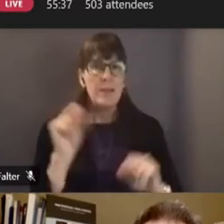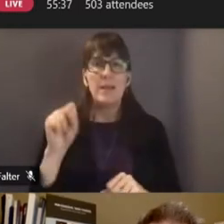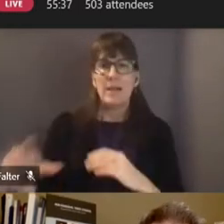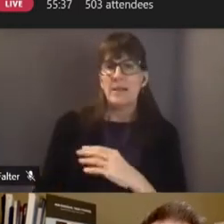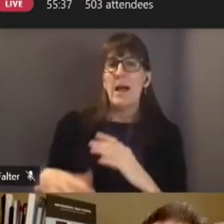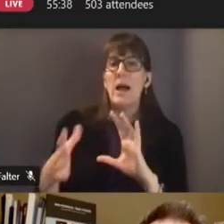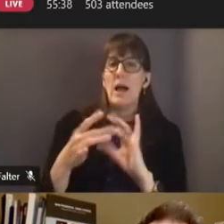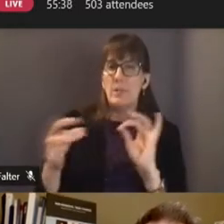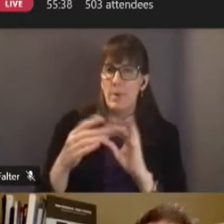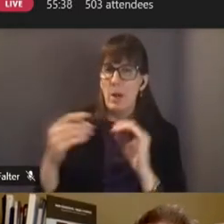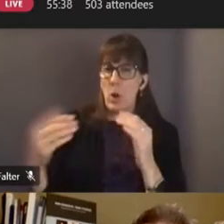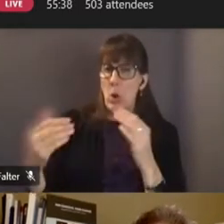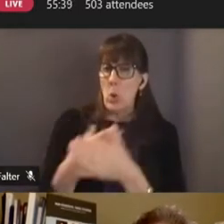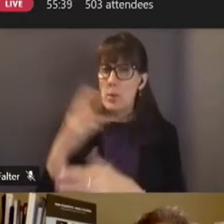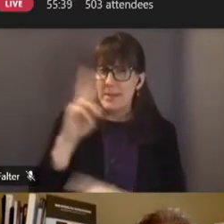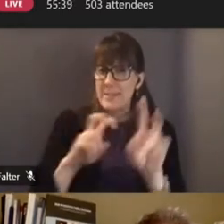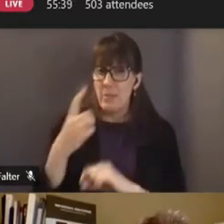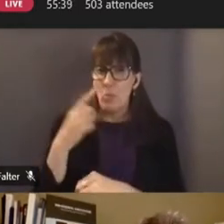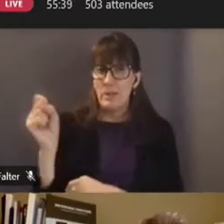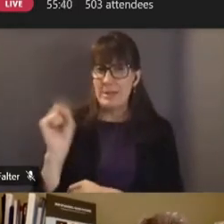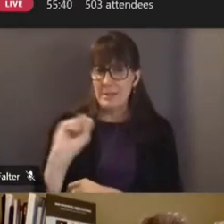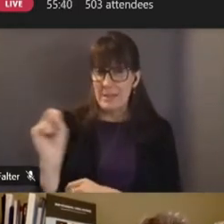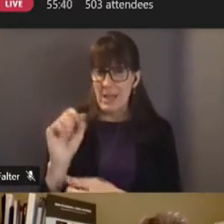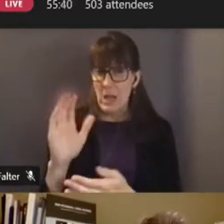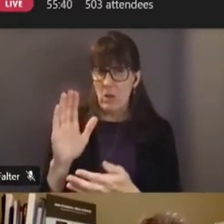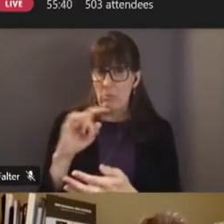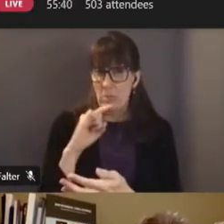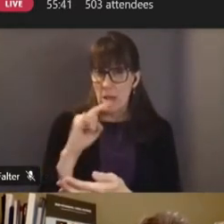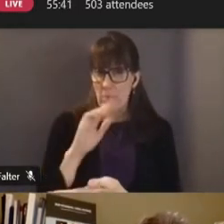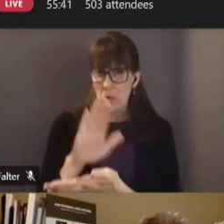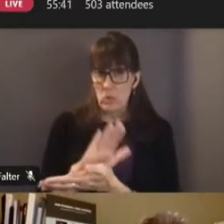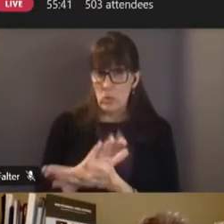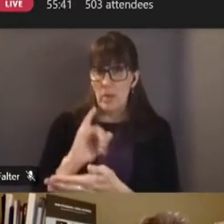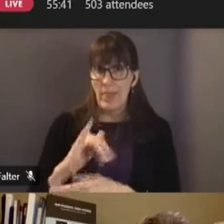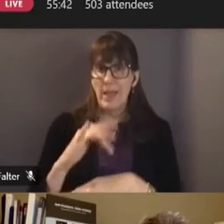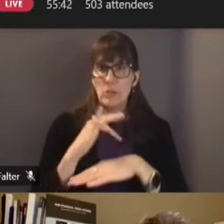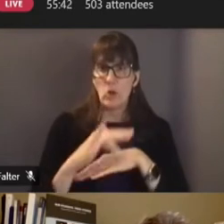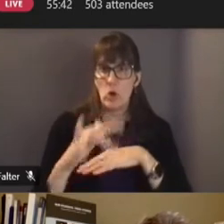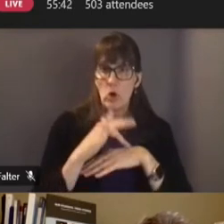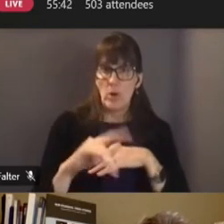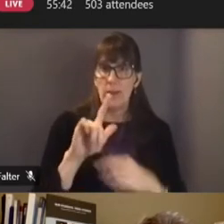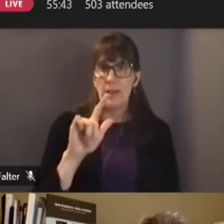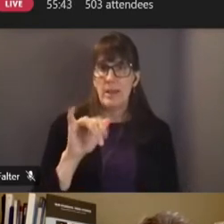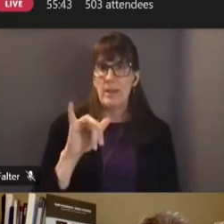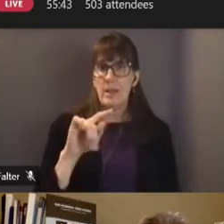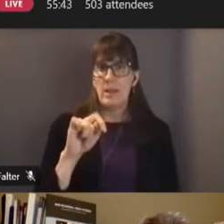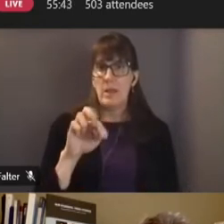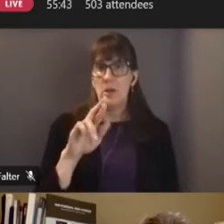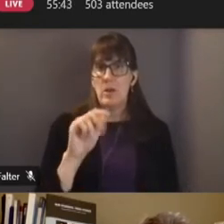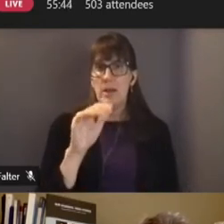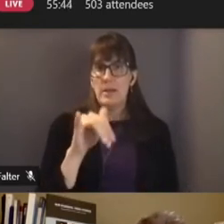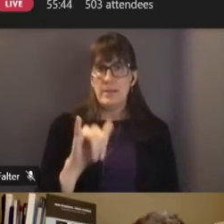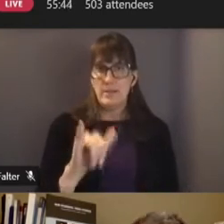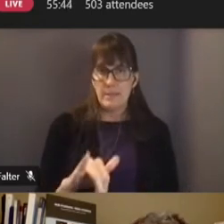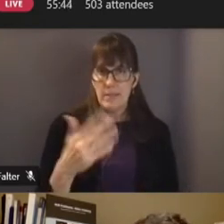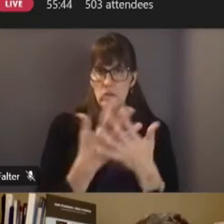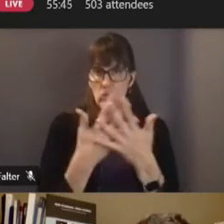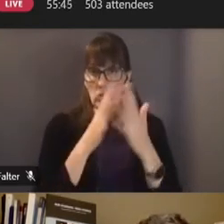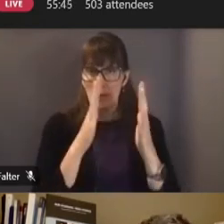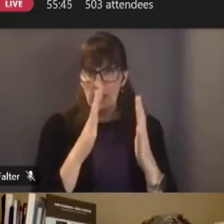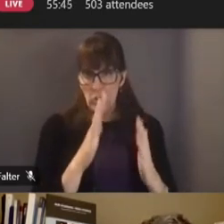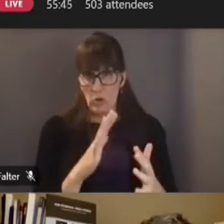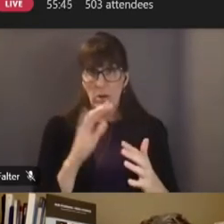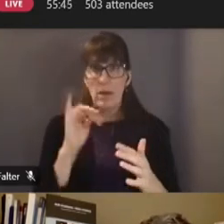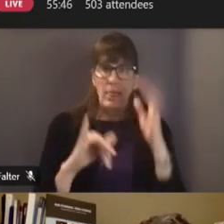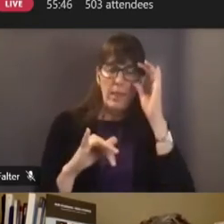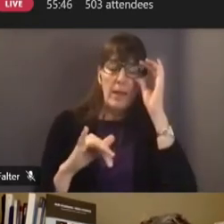to Seattle Public Schools, and that is our early literacy screener. And that is a new state requirement that's coming online for the whole state